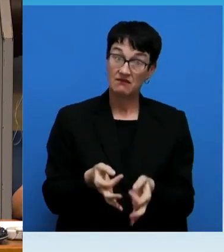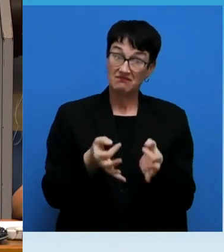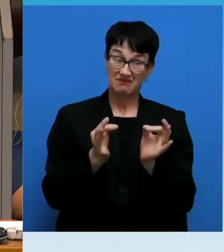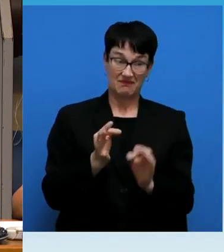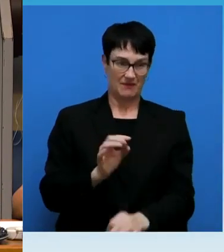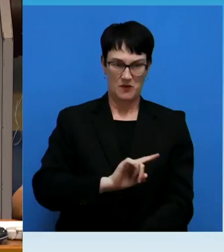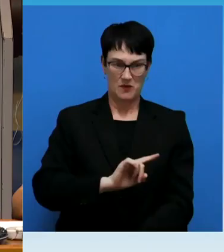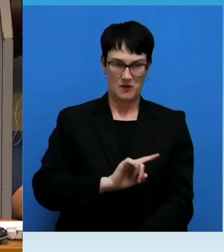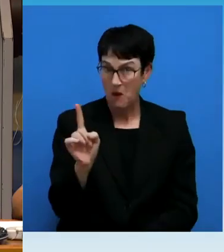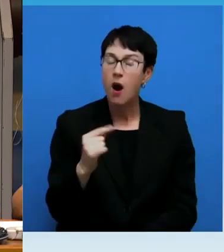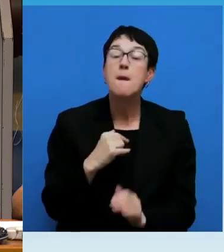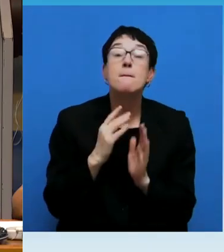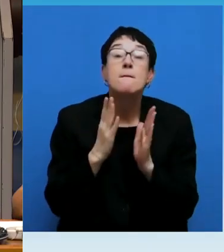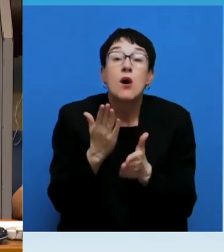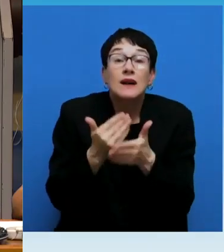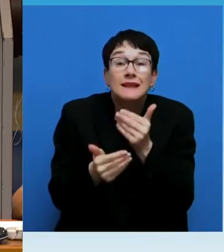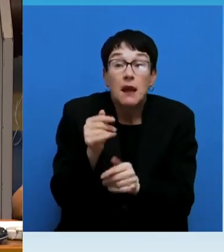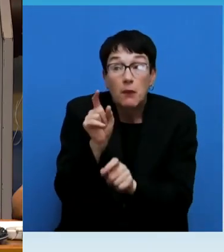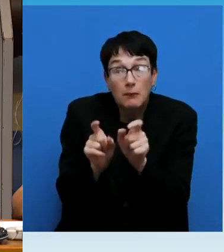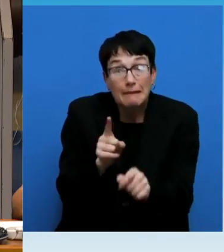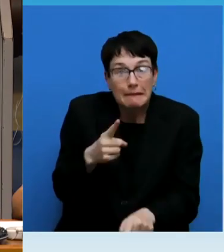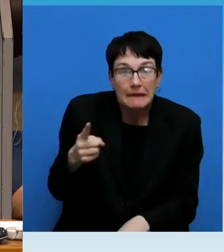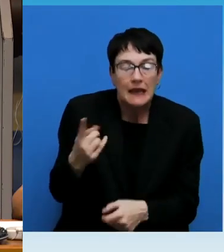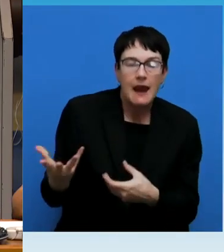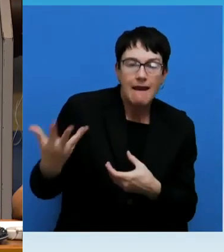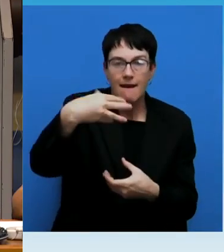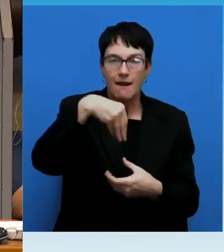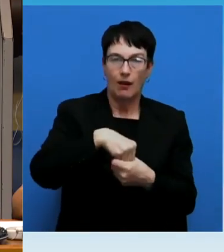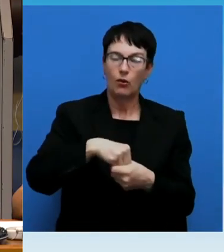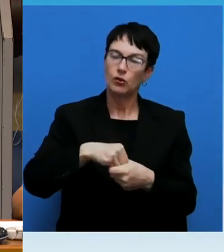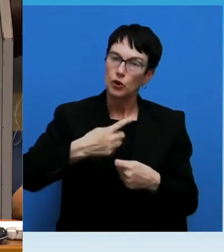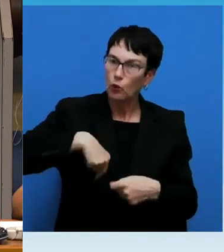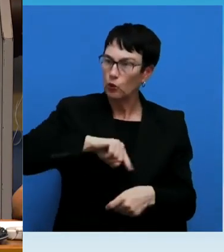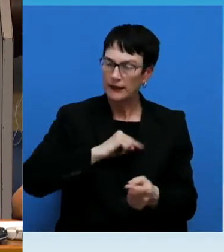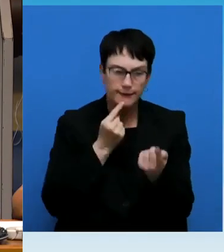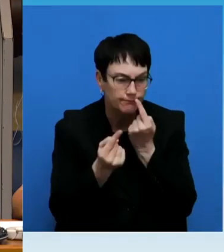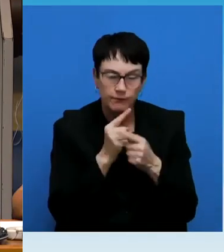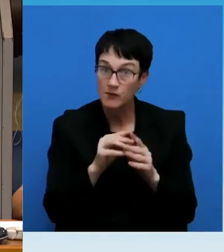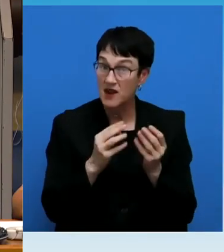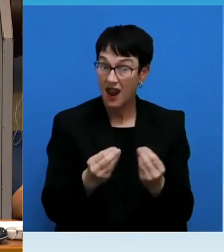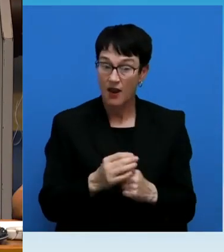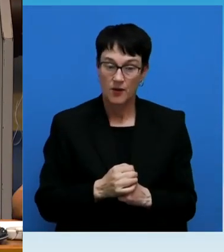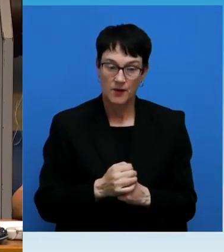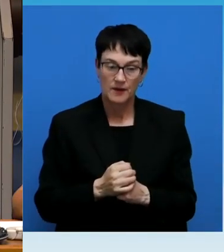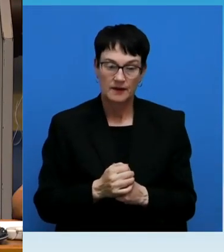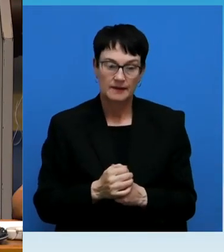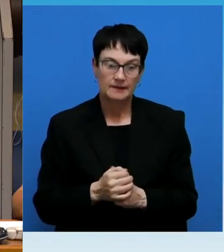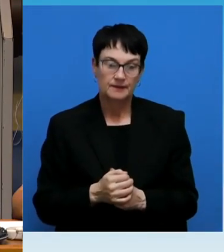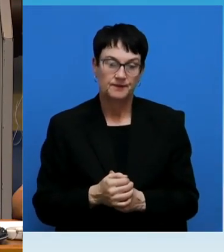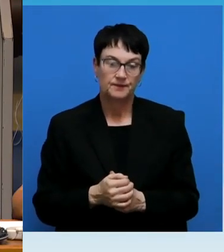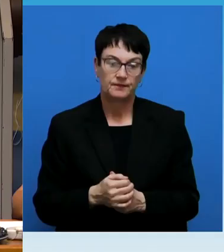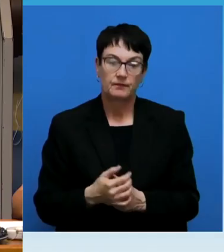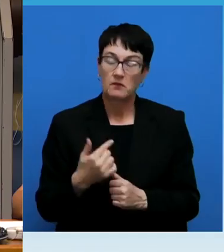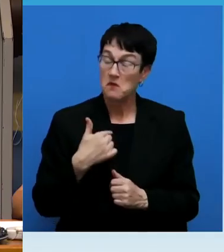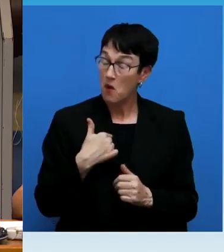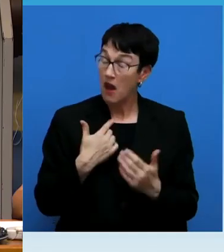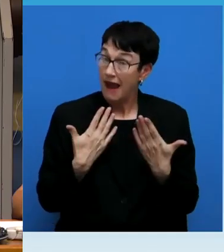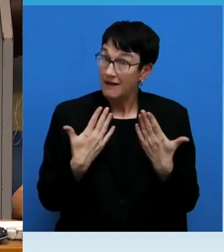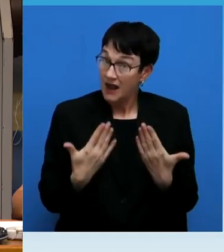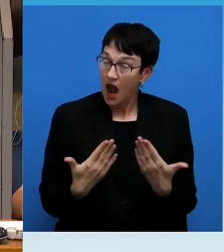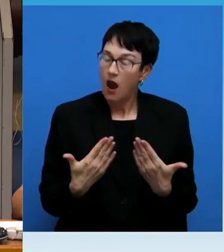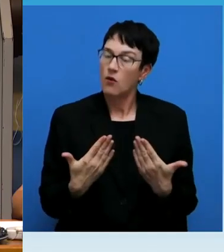tools that make participation possible in our buildings and on our screens are bringing more persons with disabilities into our